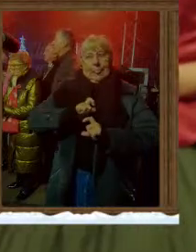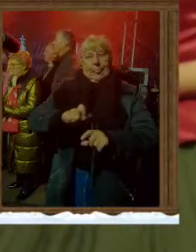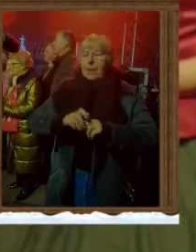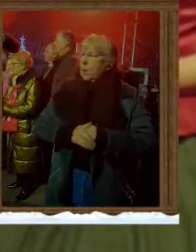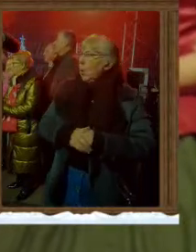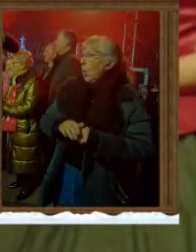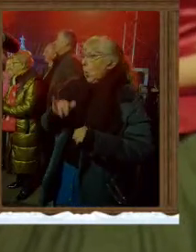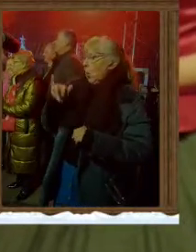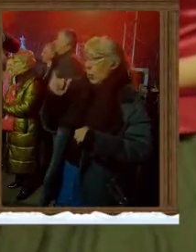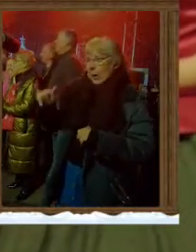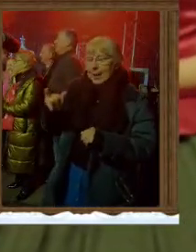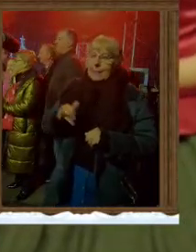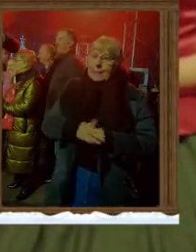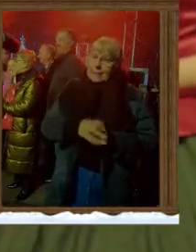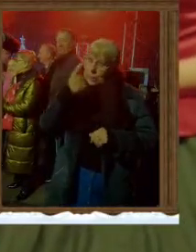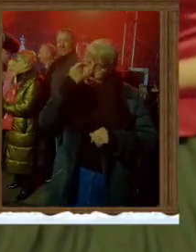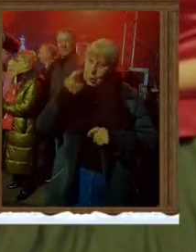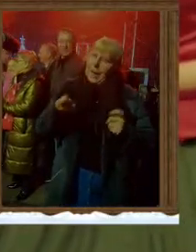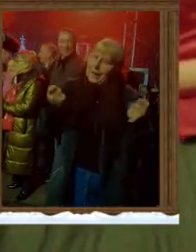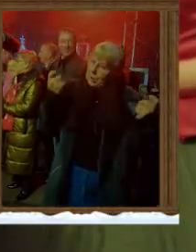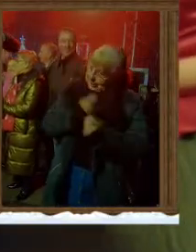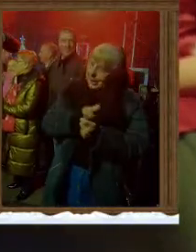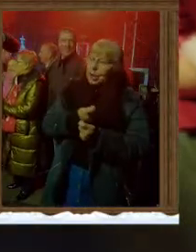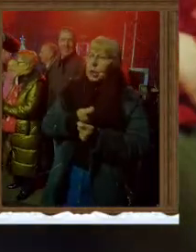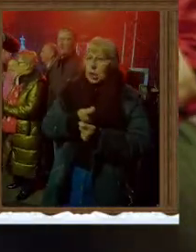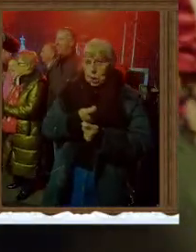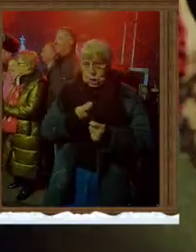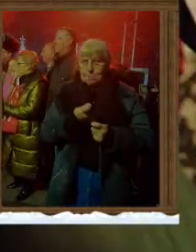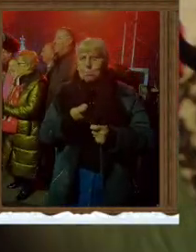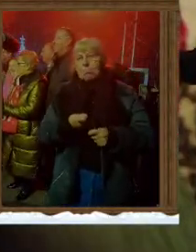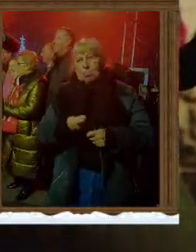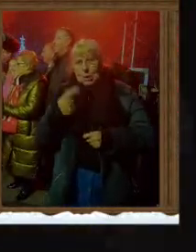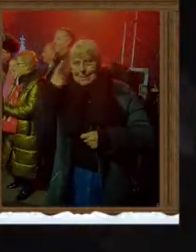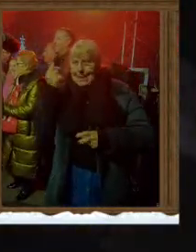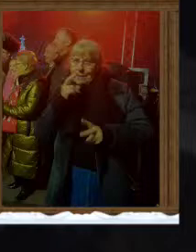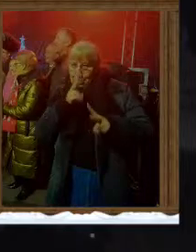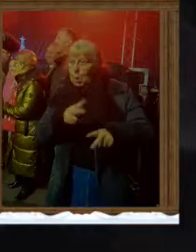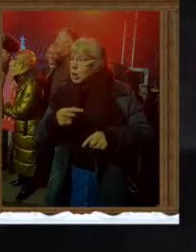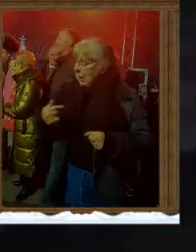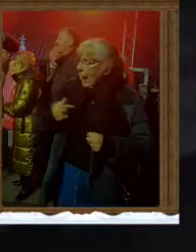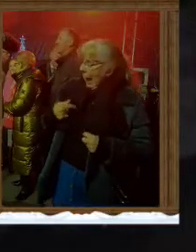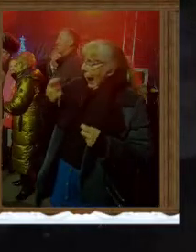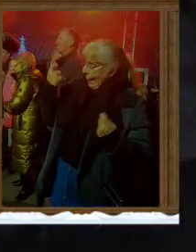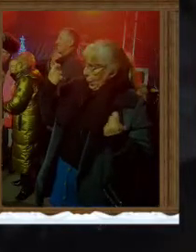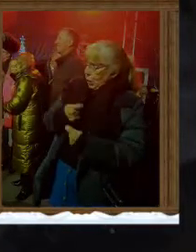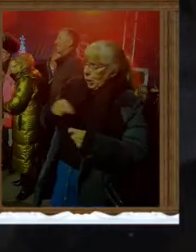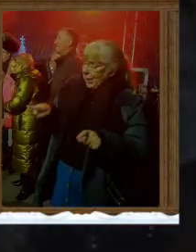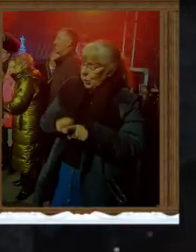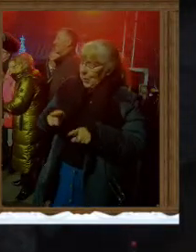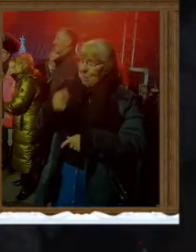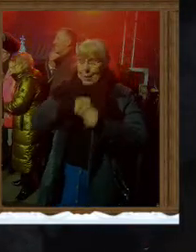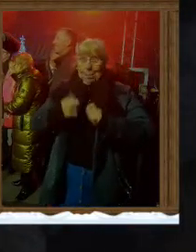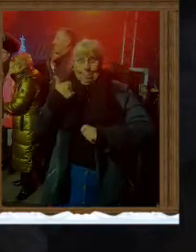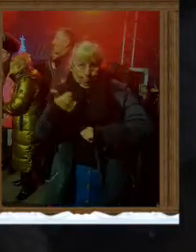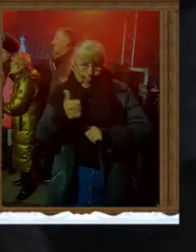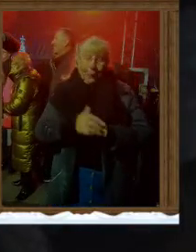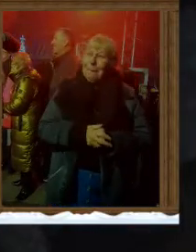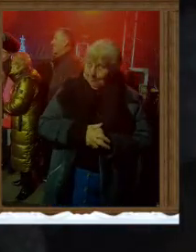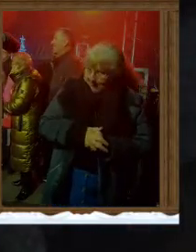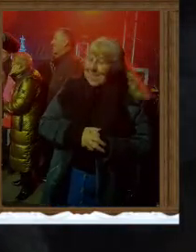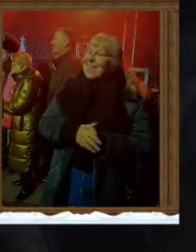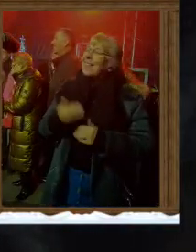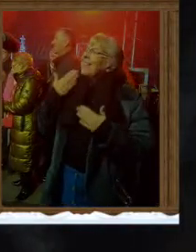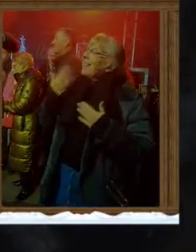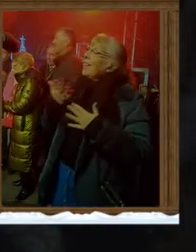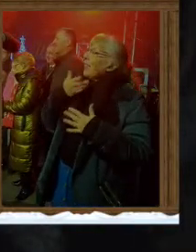that means, yes. Stuart, okay. You can turn because it around. Because my elves will be watching. Yes, I can turn it around at this point. Well, thank you, Santa. Just before we get the